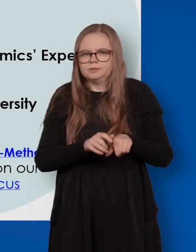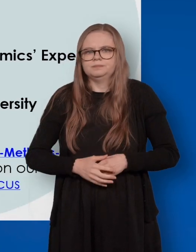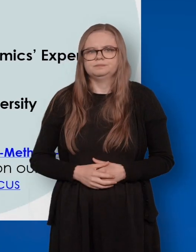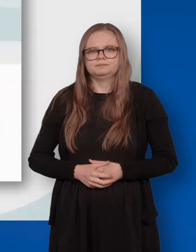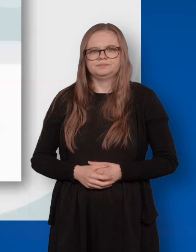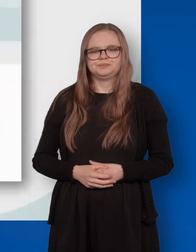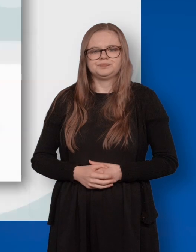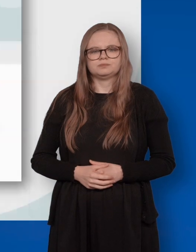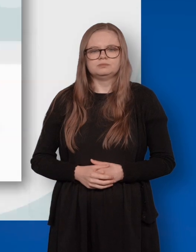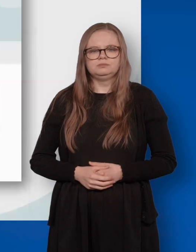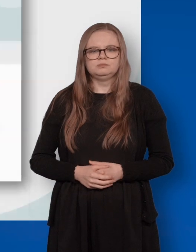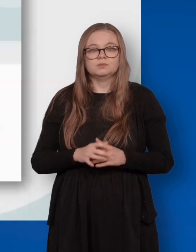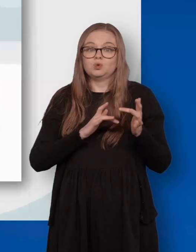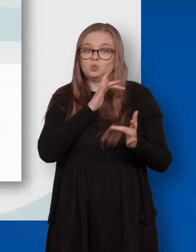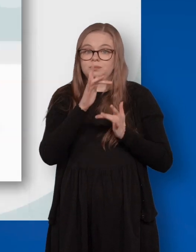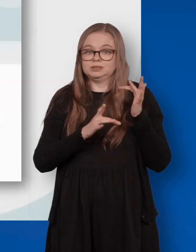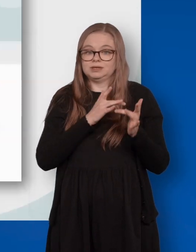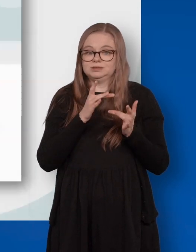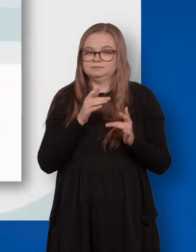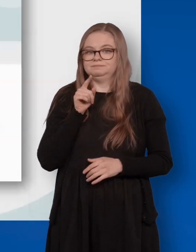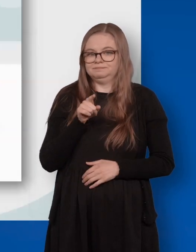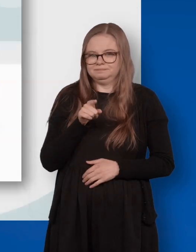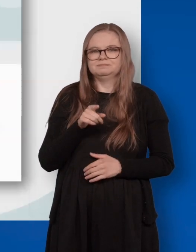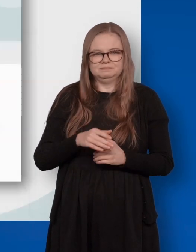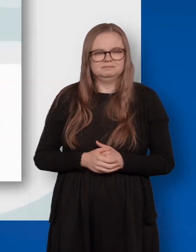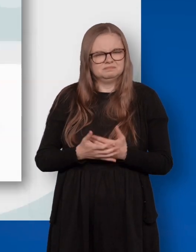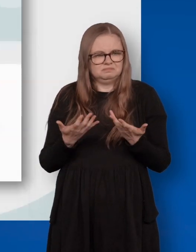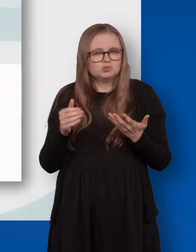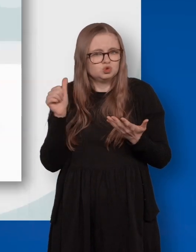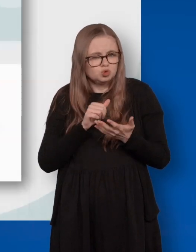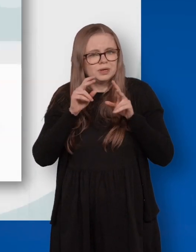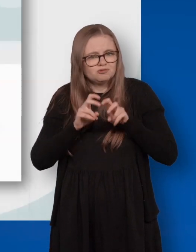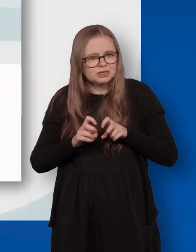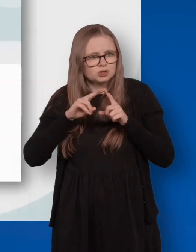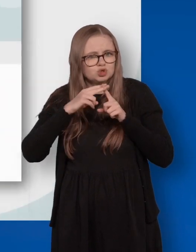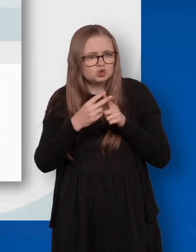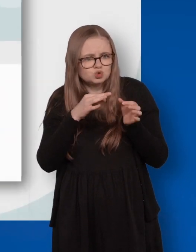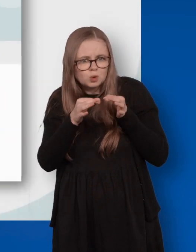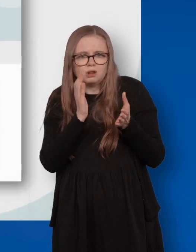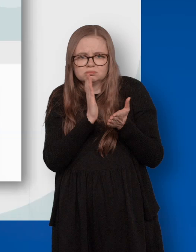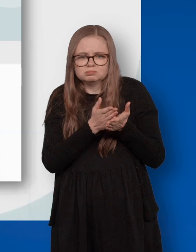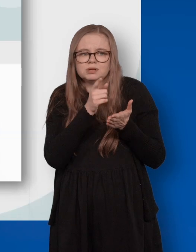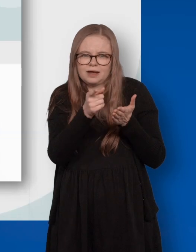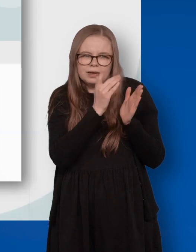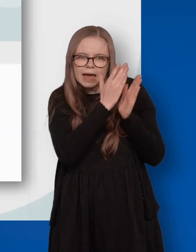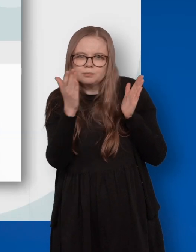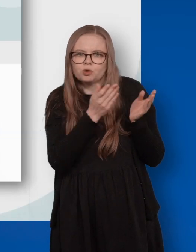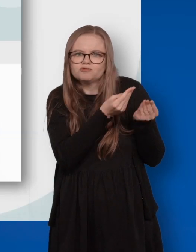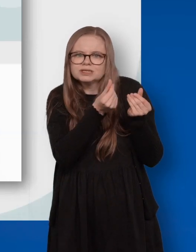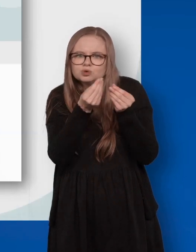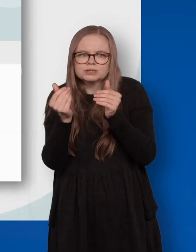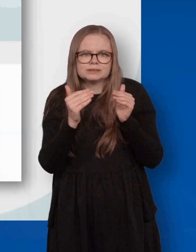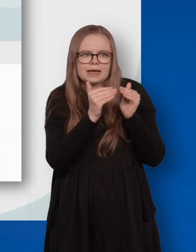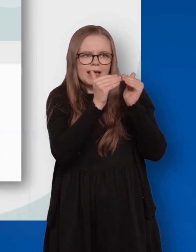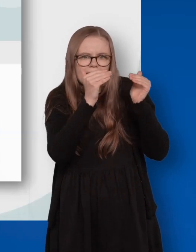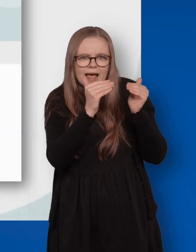accessibility. Our website is supposed to be a resource tool. It's a library of resources on equity in